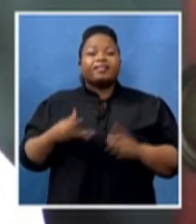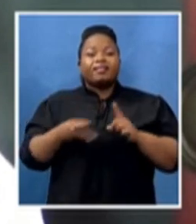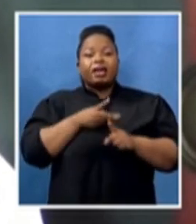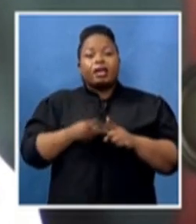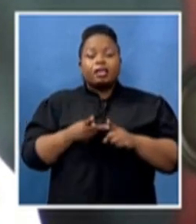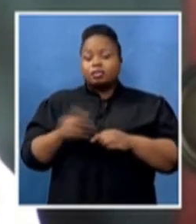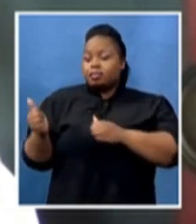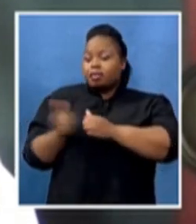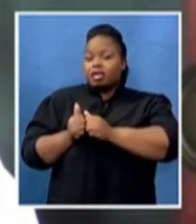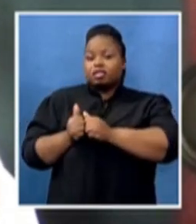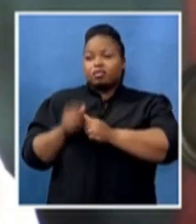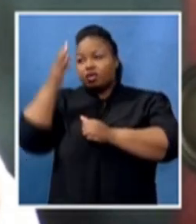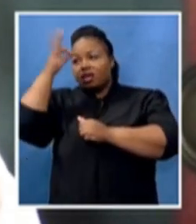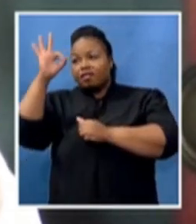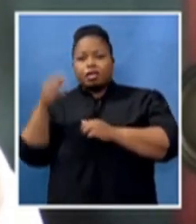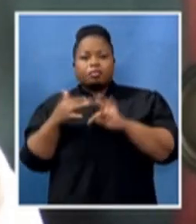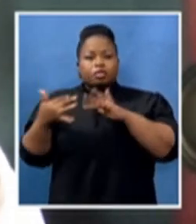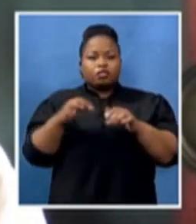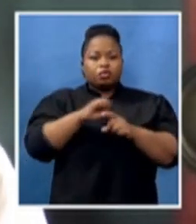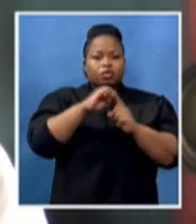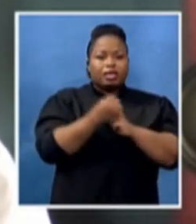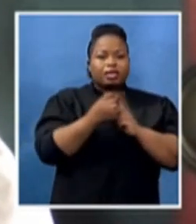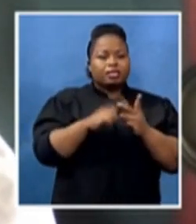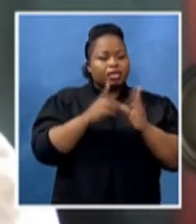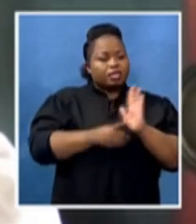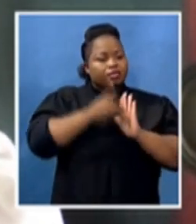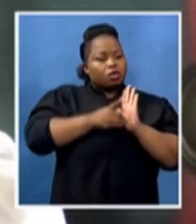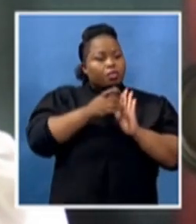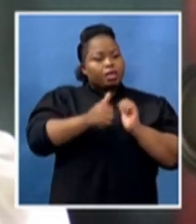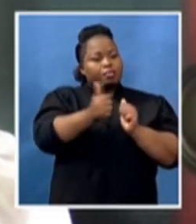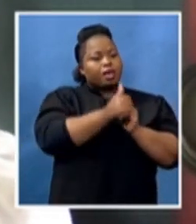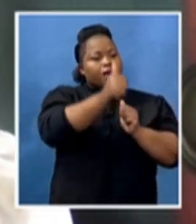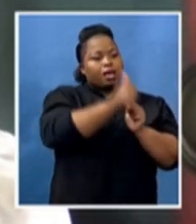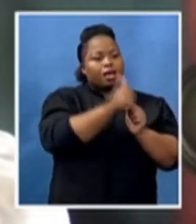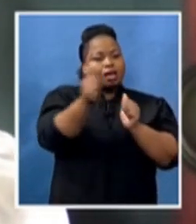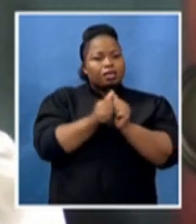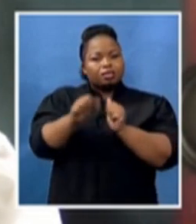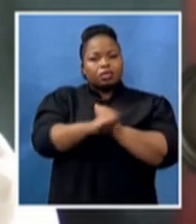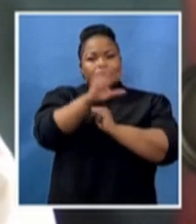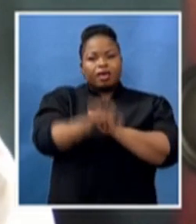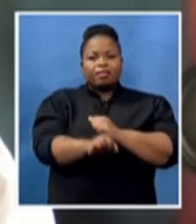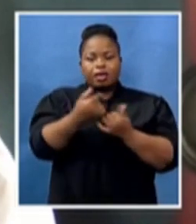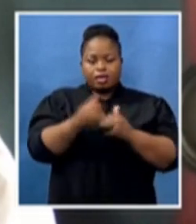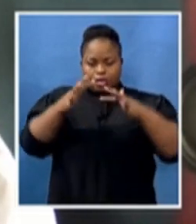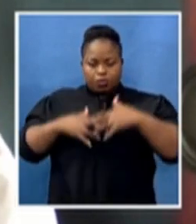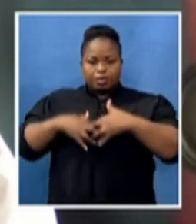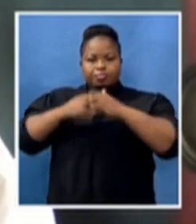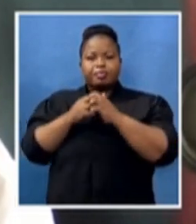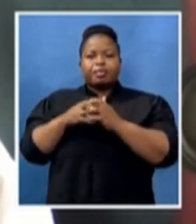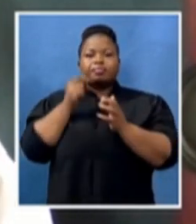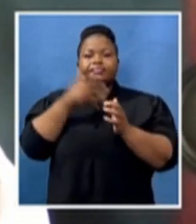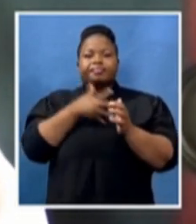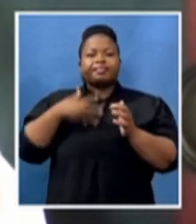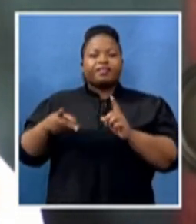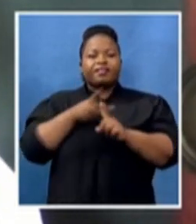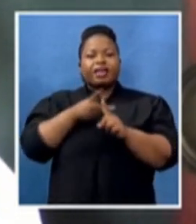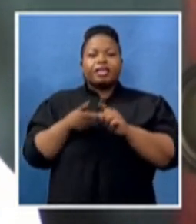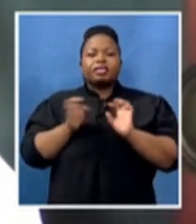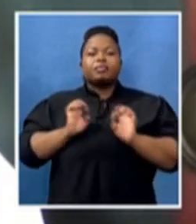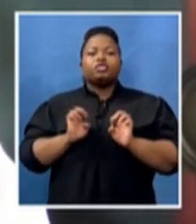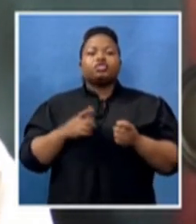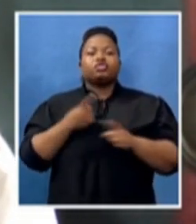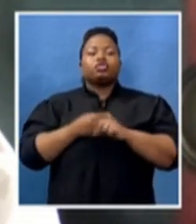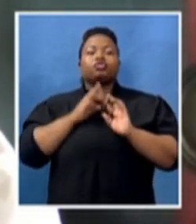and the development partners in South Africa led to the formulation of the Gender-Based Violence Emergency Response Action Plan in